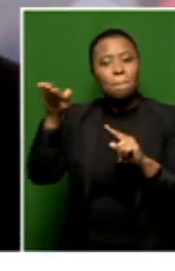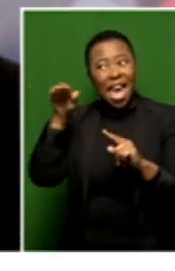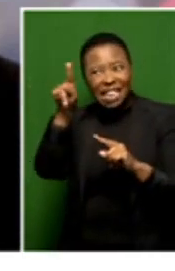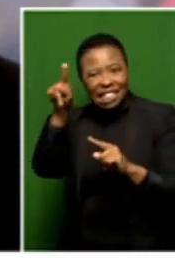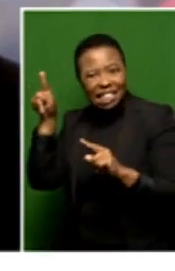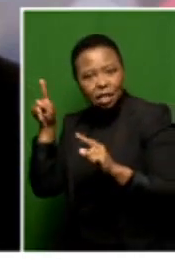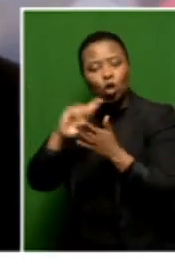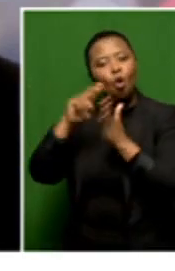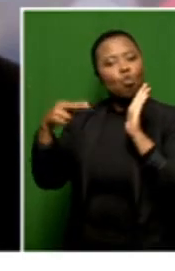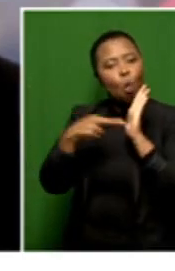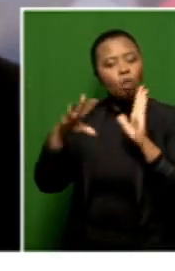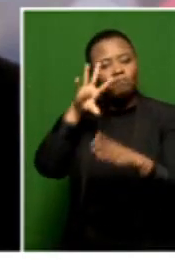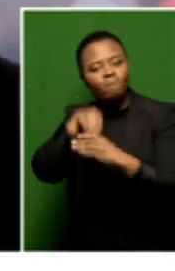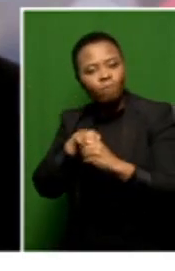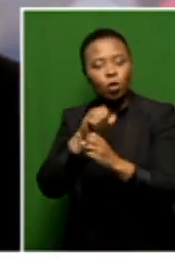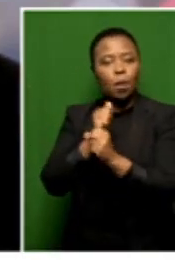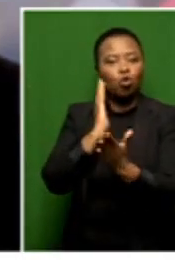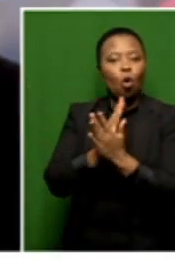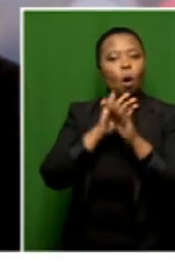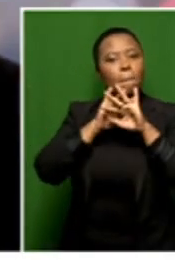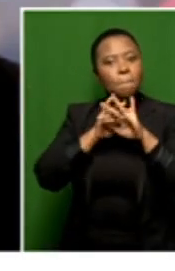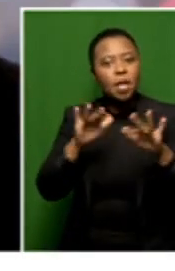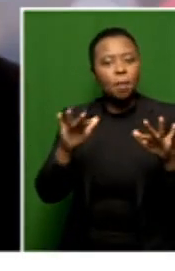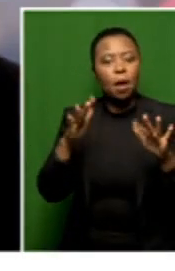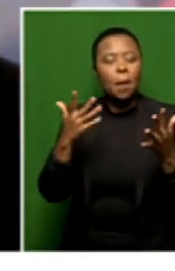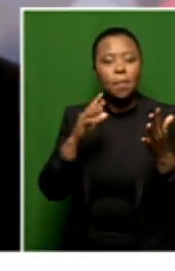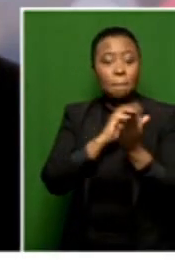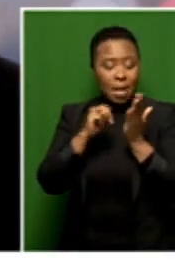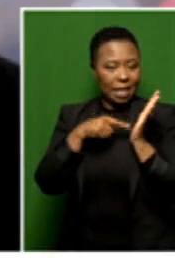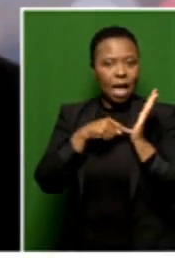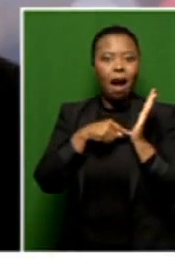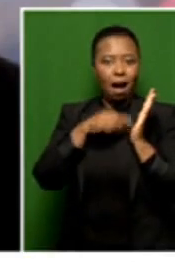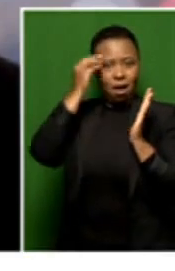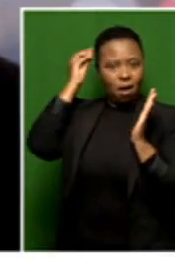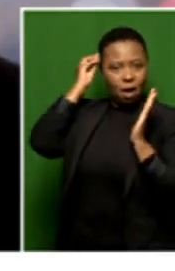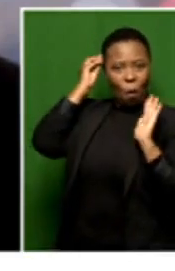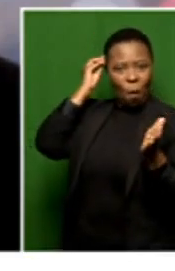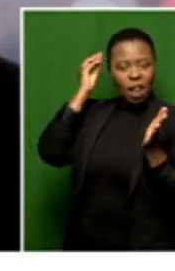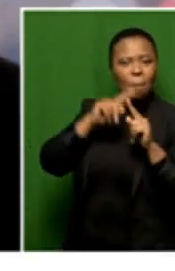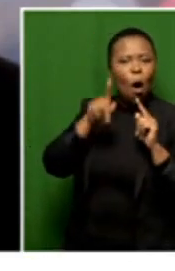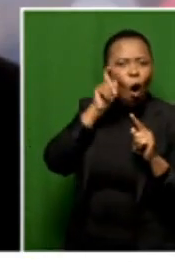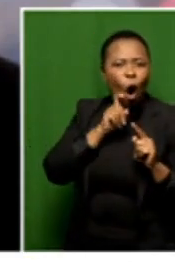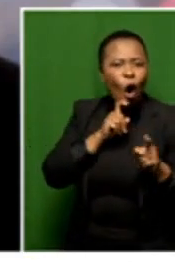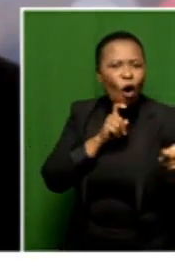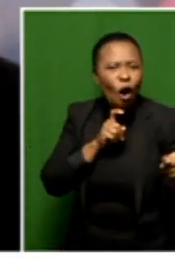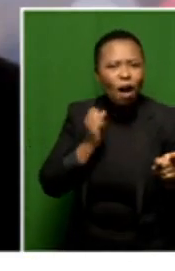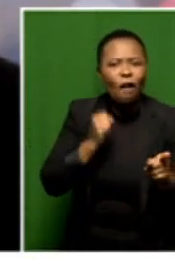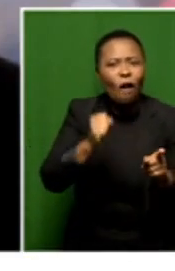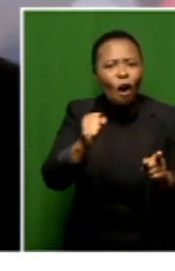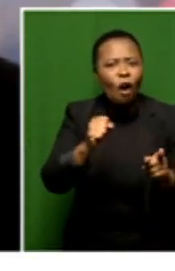a bigger role in ensuring that, people like that message for me will stand out, but for Magogo somewhere